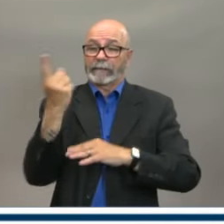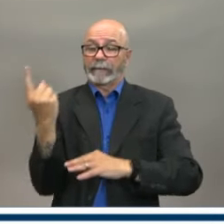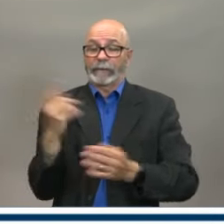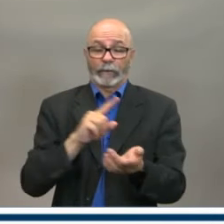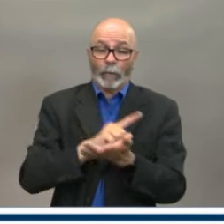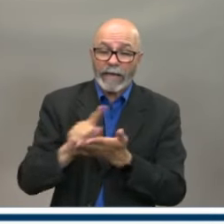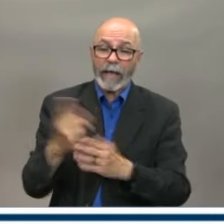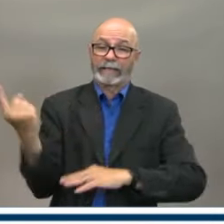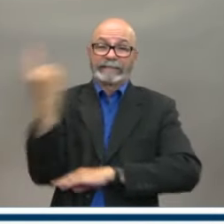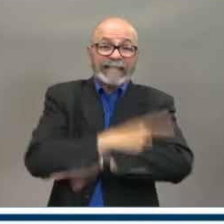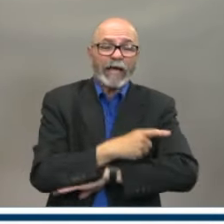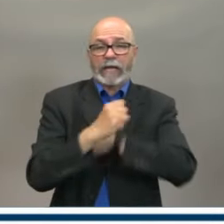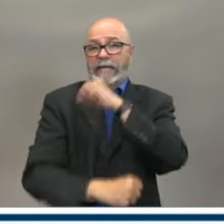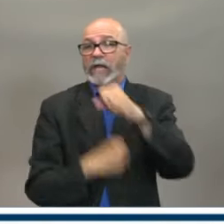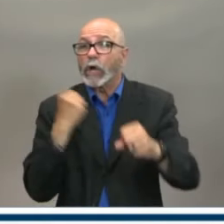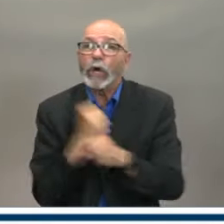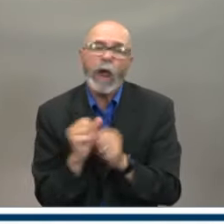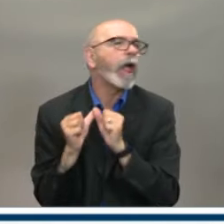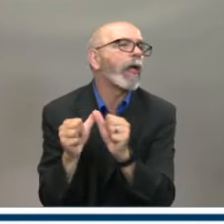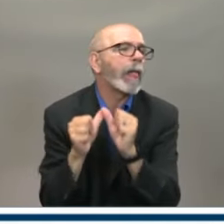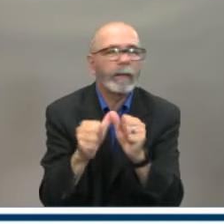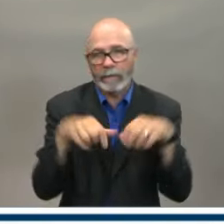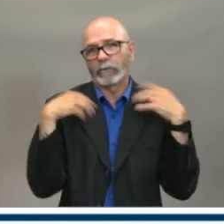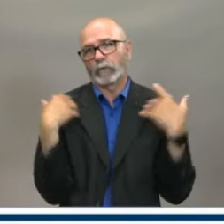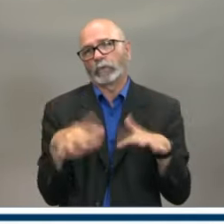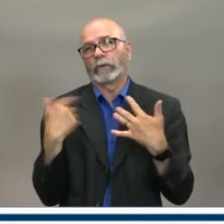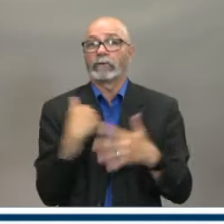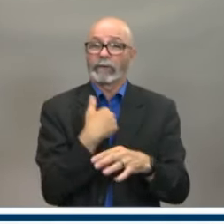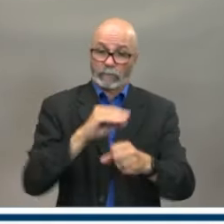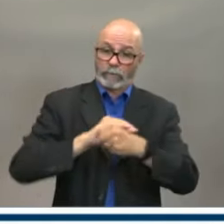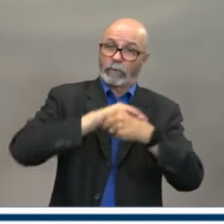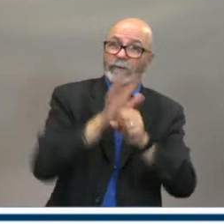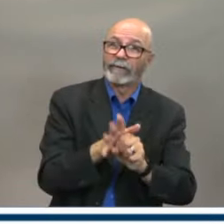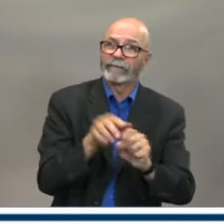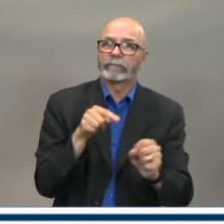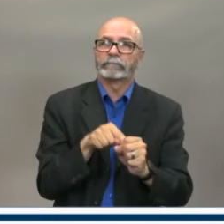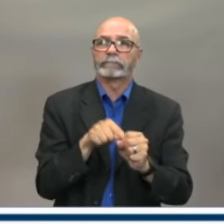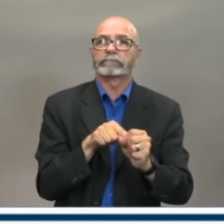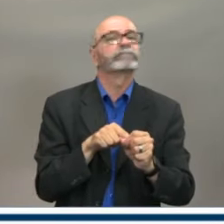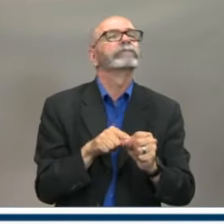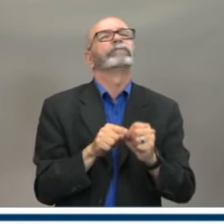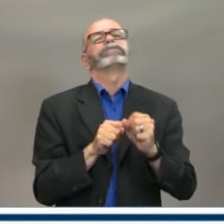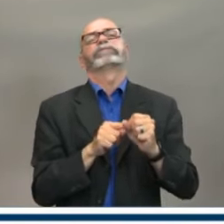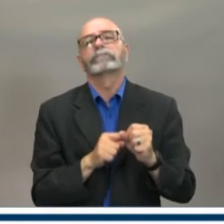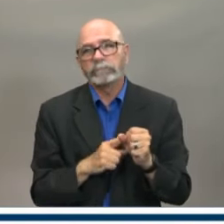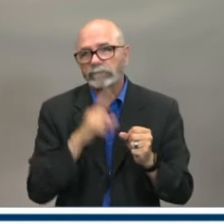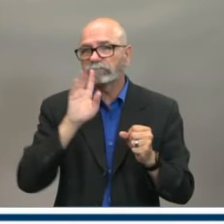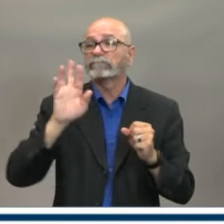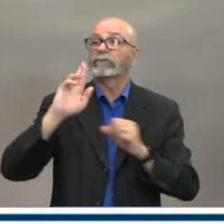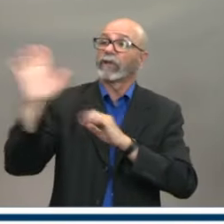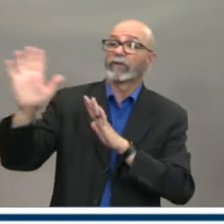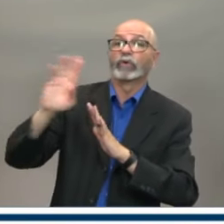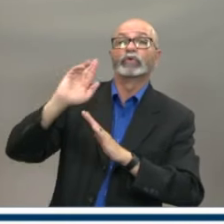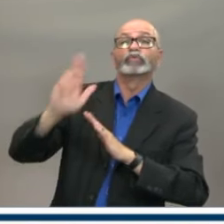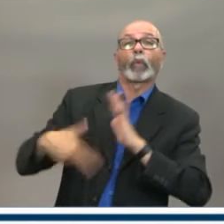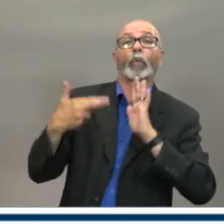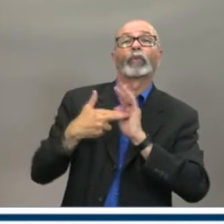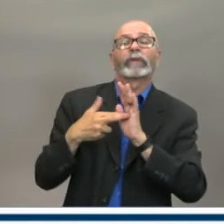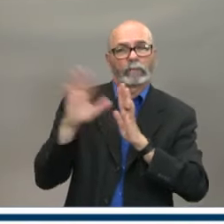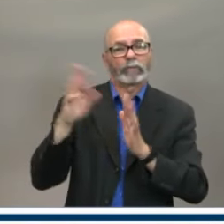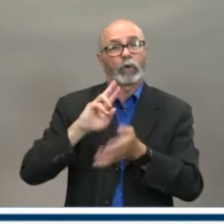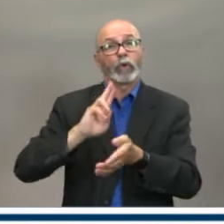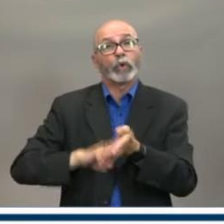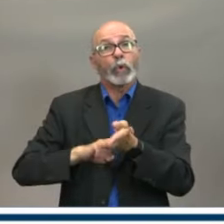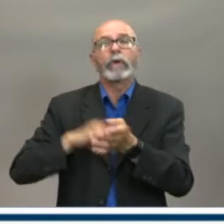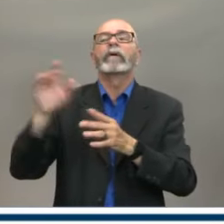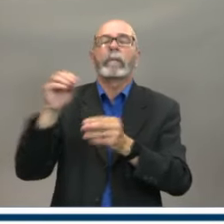province. And during COVID-19, they played a critical role in helping keep Nova Scotians safe. And